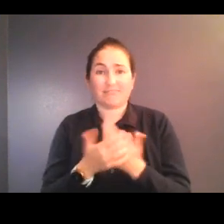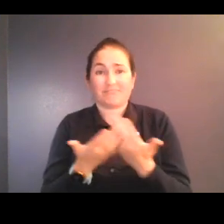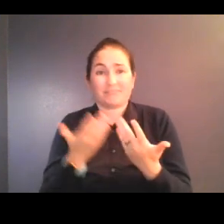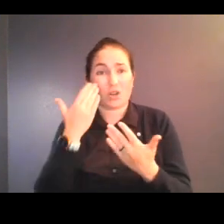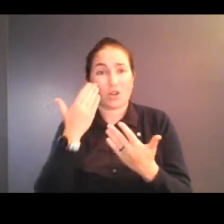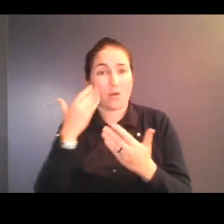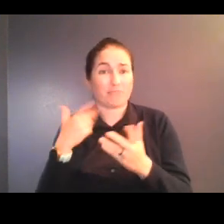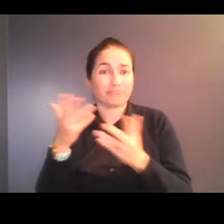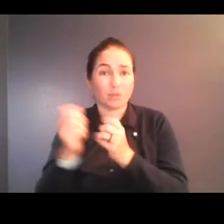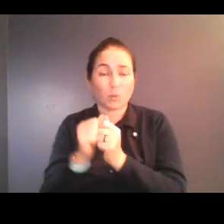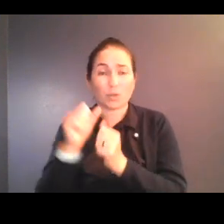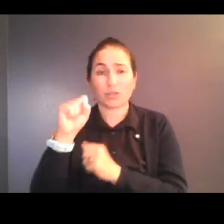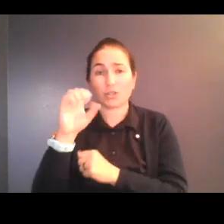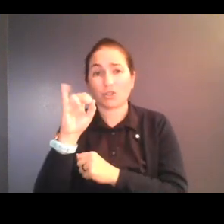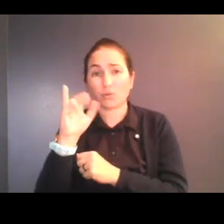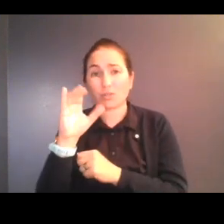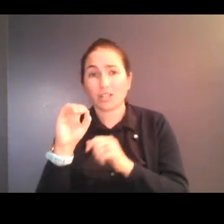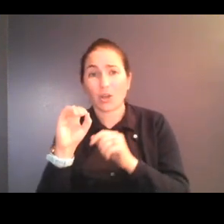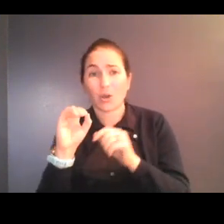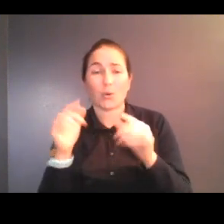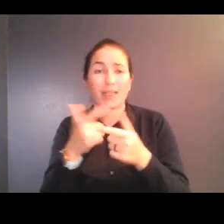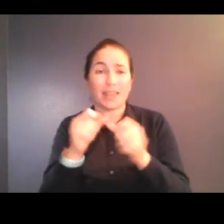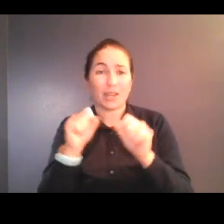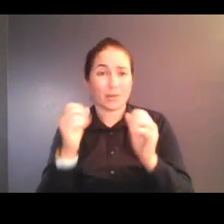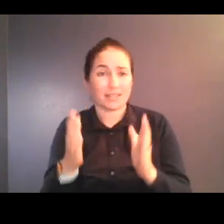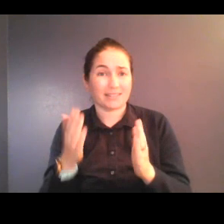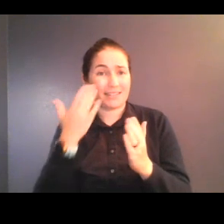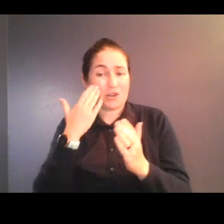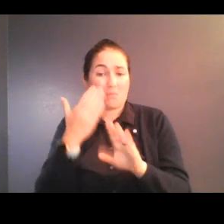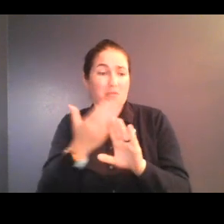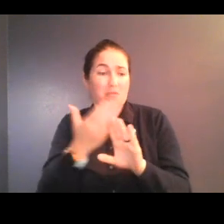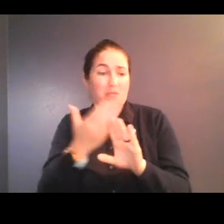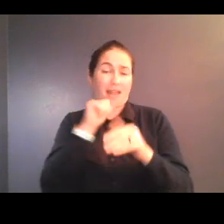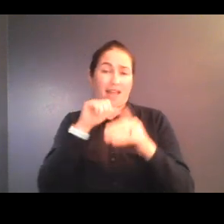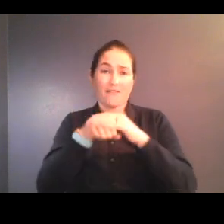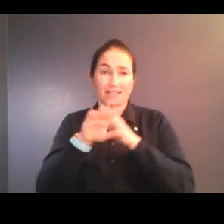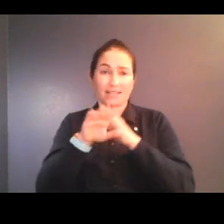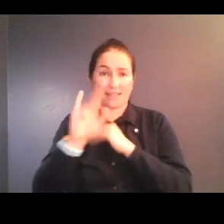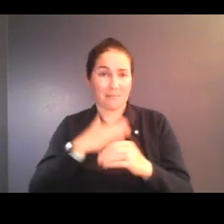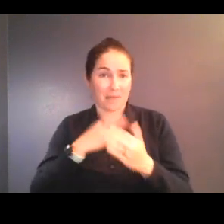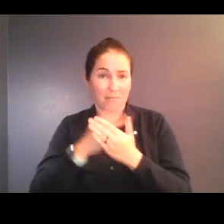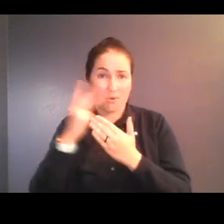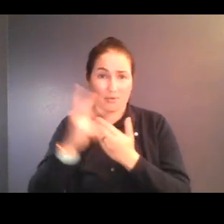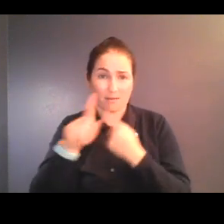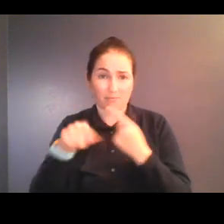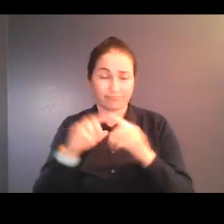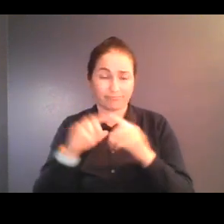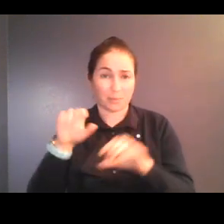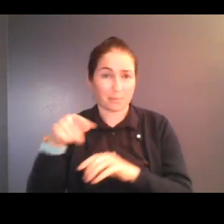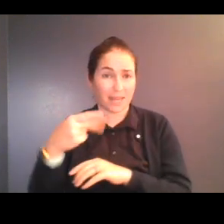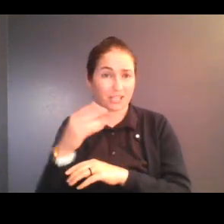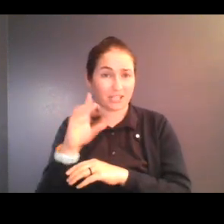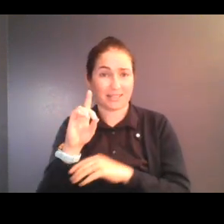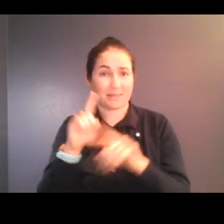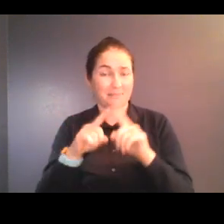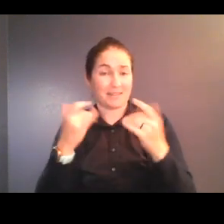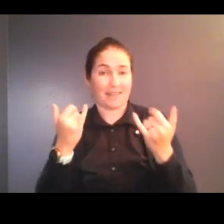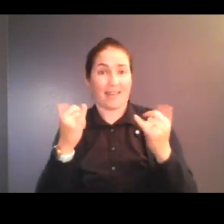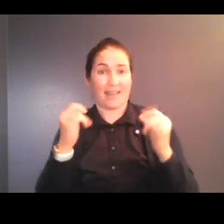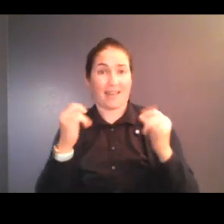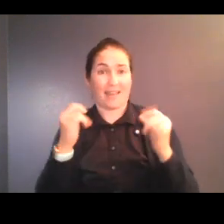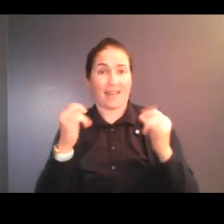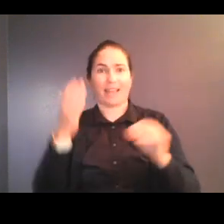talk with sociolinguists. It's been so nice because that's not something I had access to in my program when I was doing my PhD. And now I